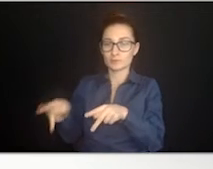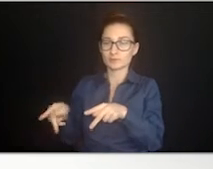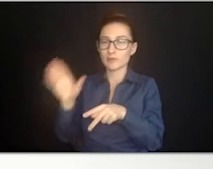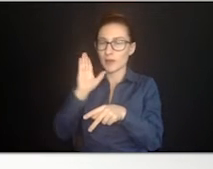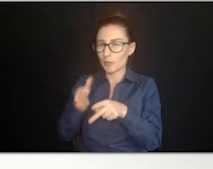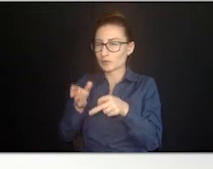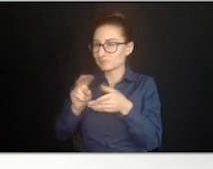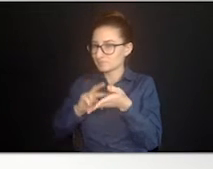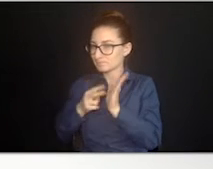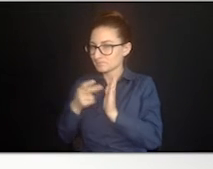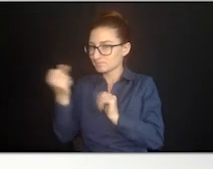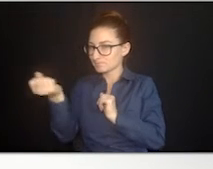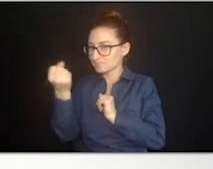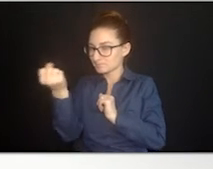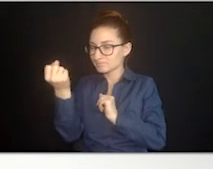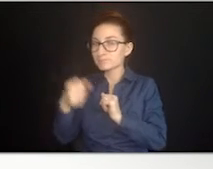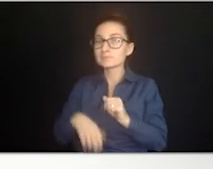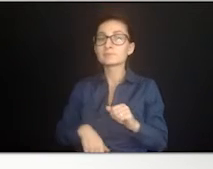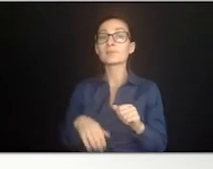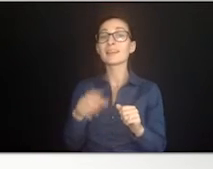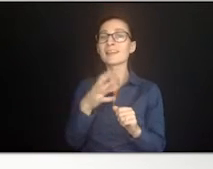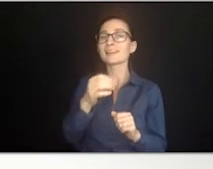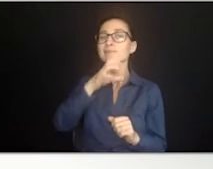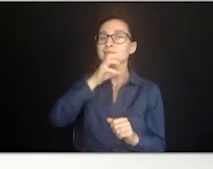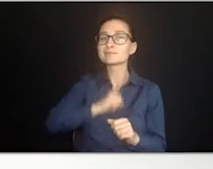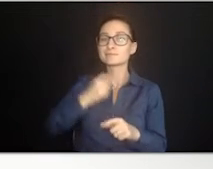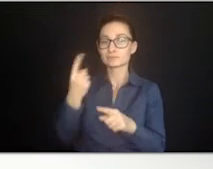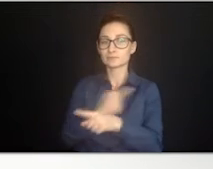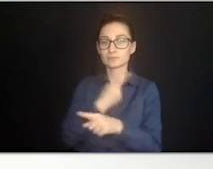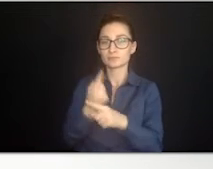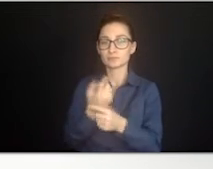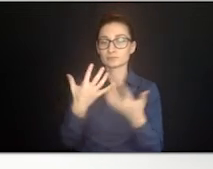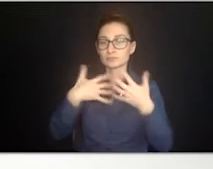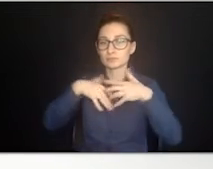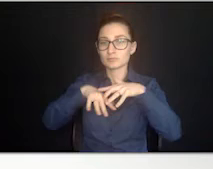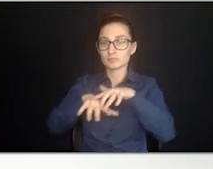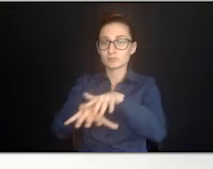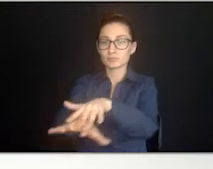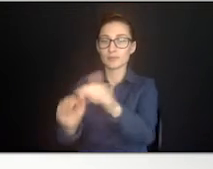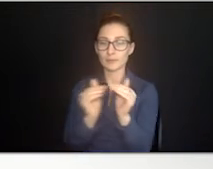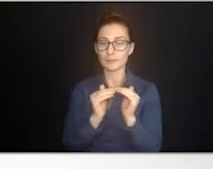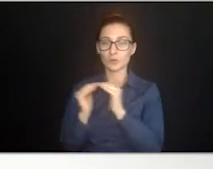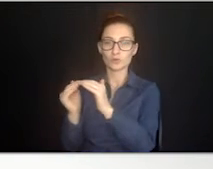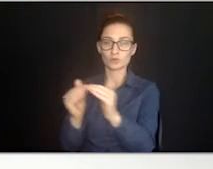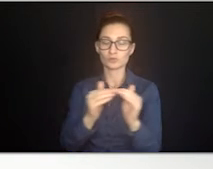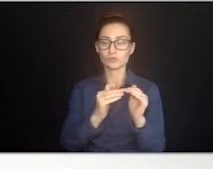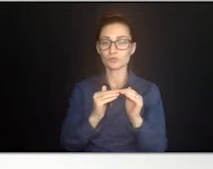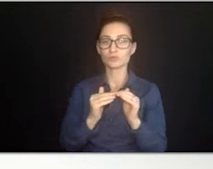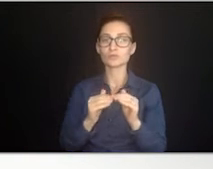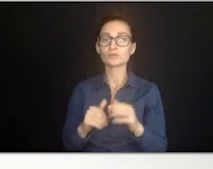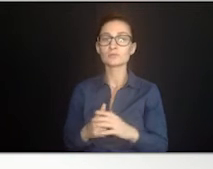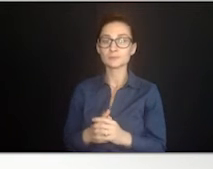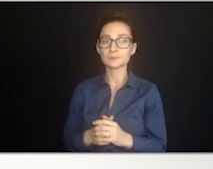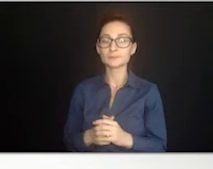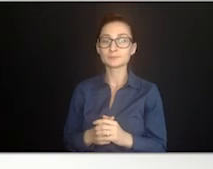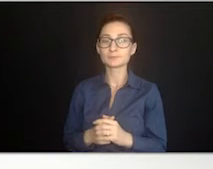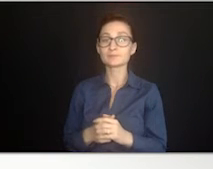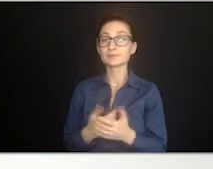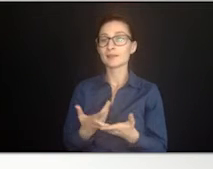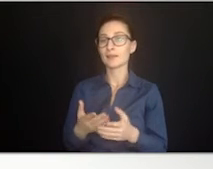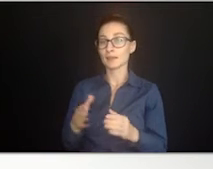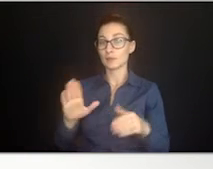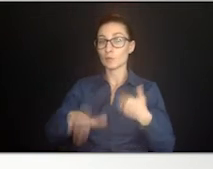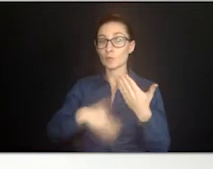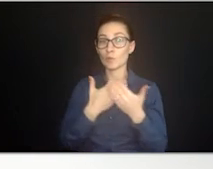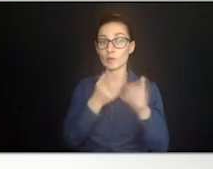talk about what that means in just a second, and age-appropriate heterogeneous peers. Okay, in core academics, electives,